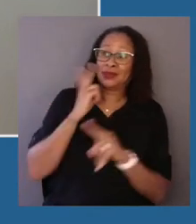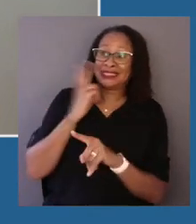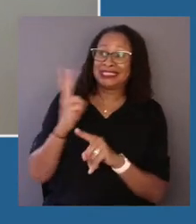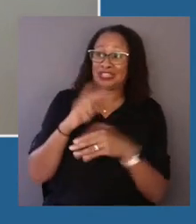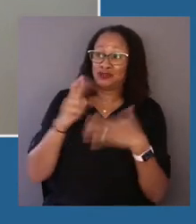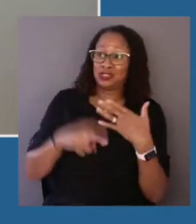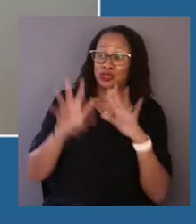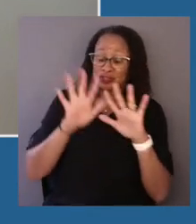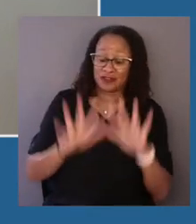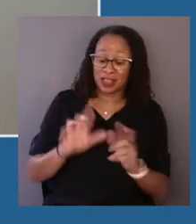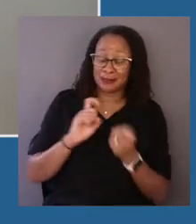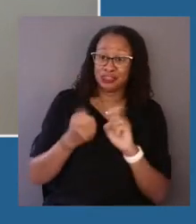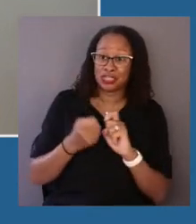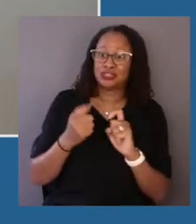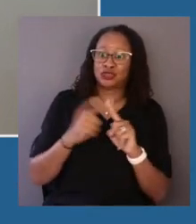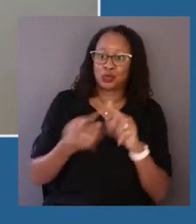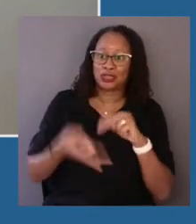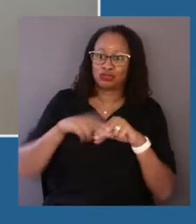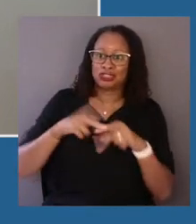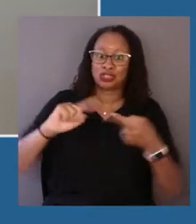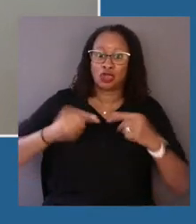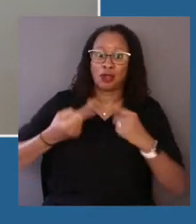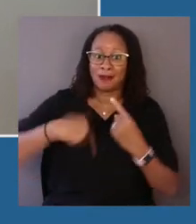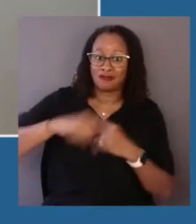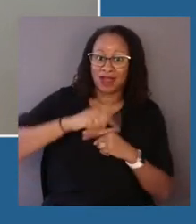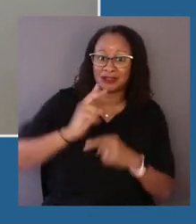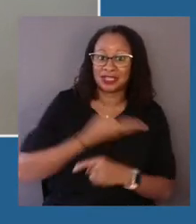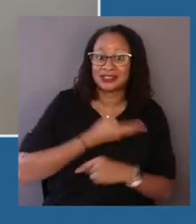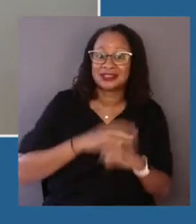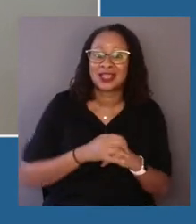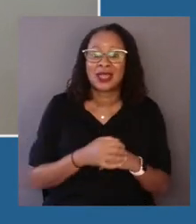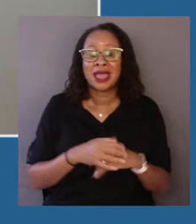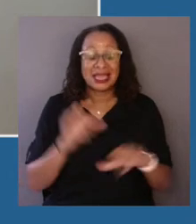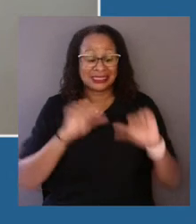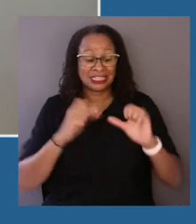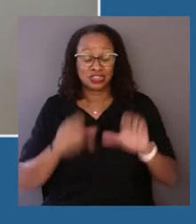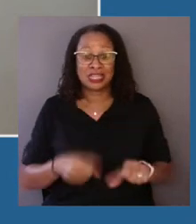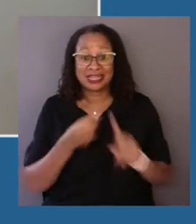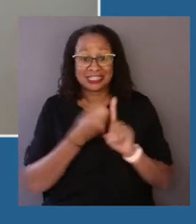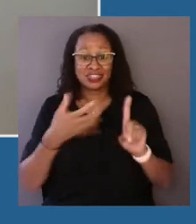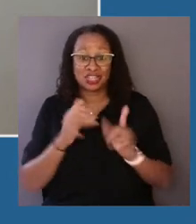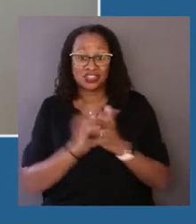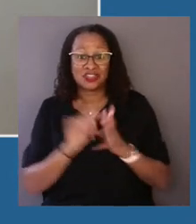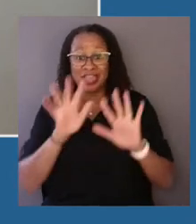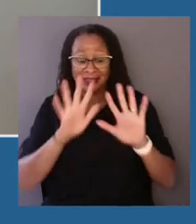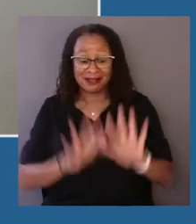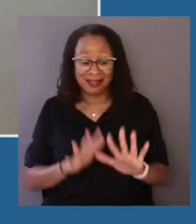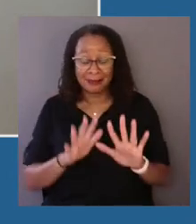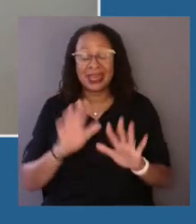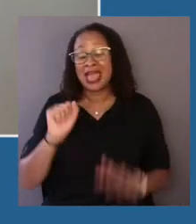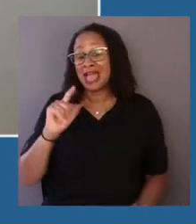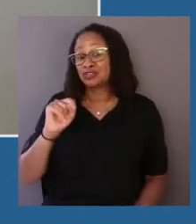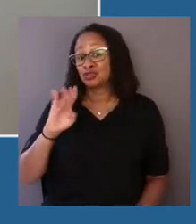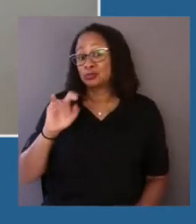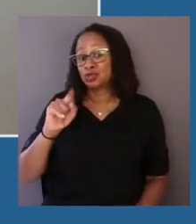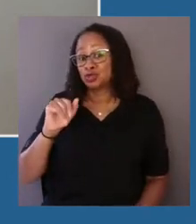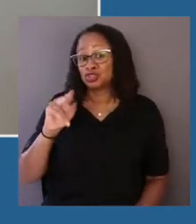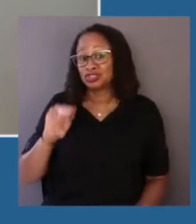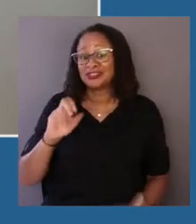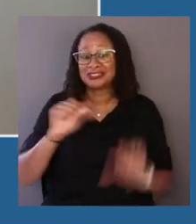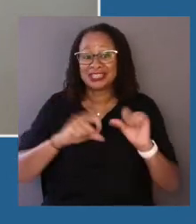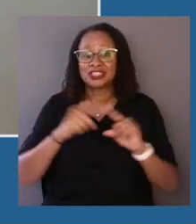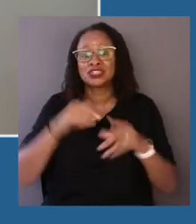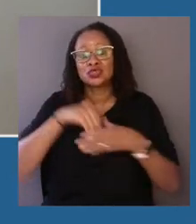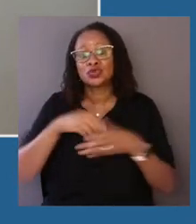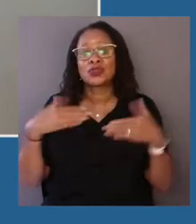increasing harm all around us. And scientists are increasingly able to extend that climate attribution science into the public health sphere.